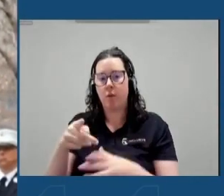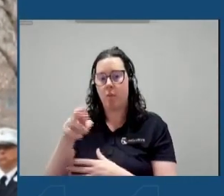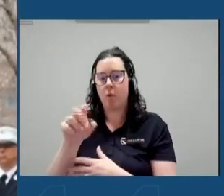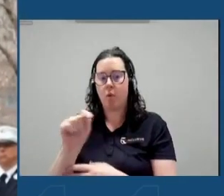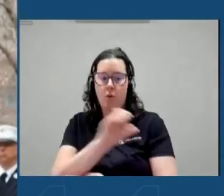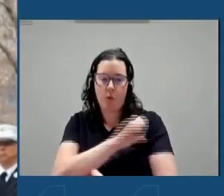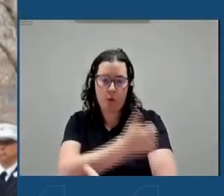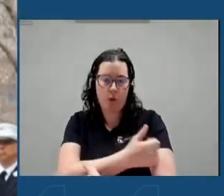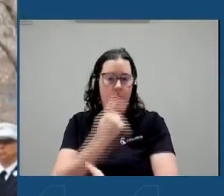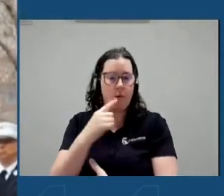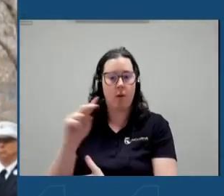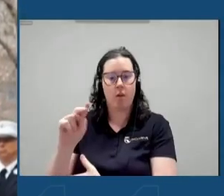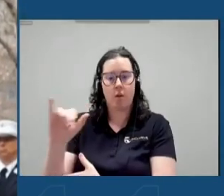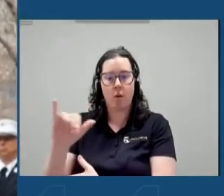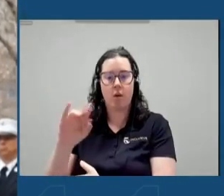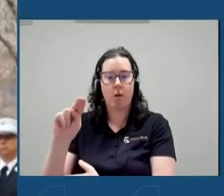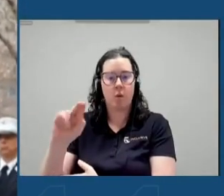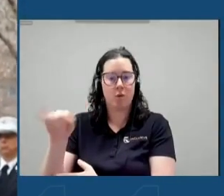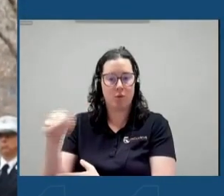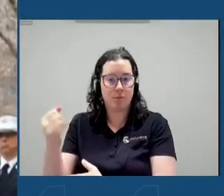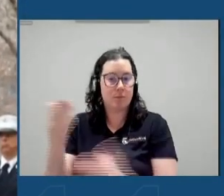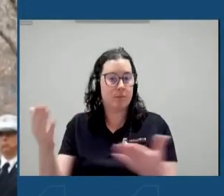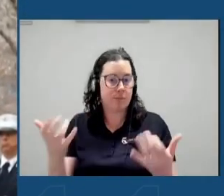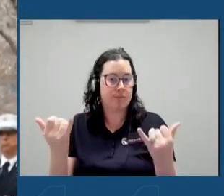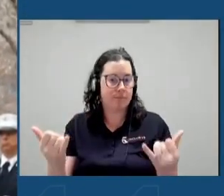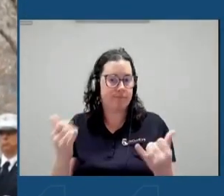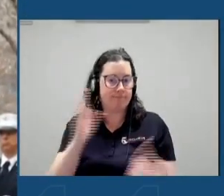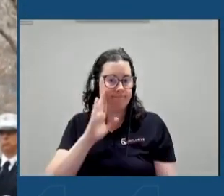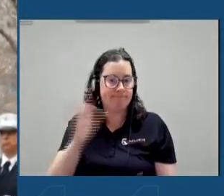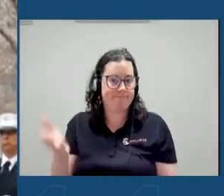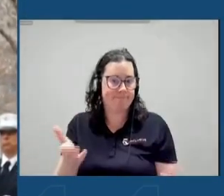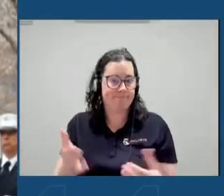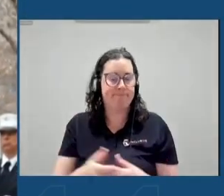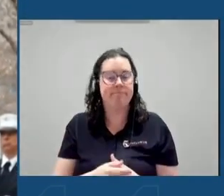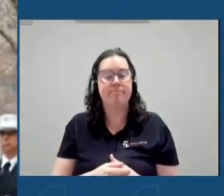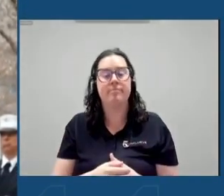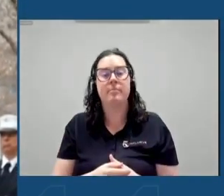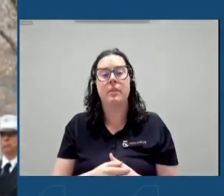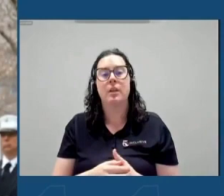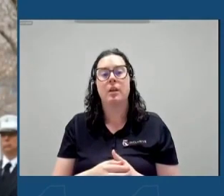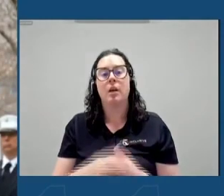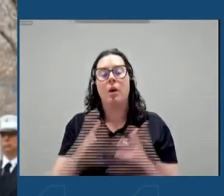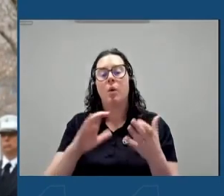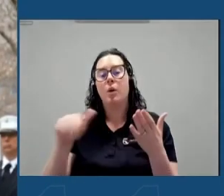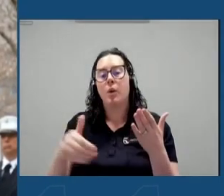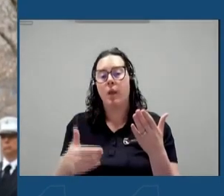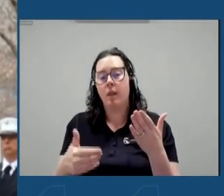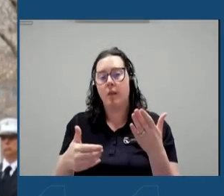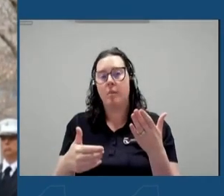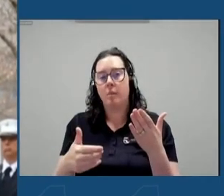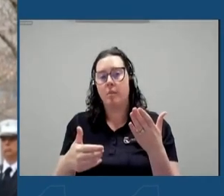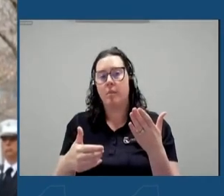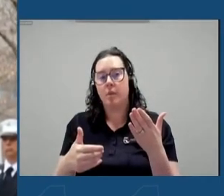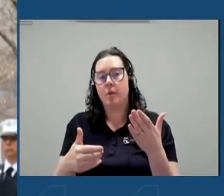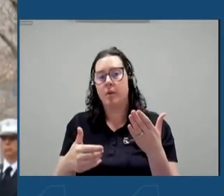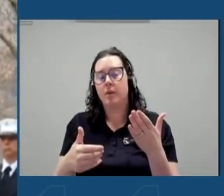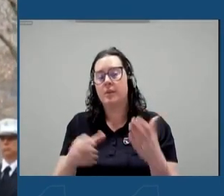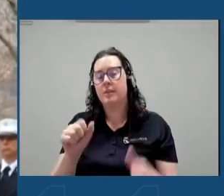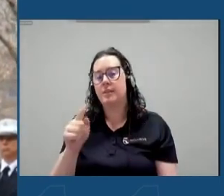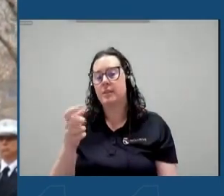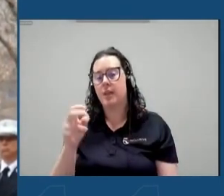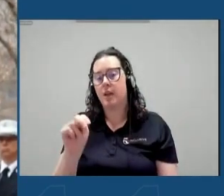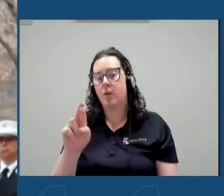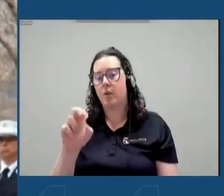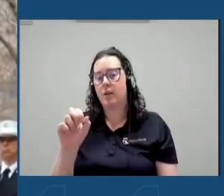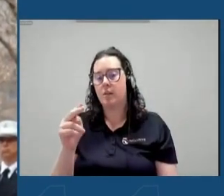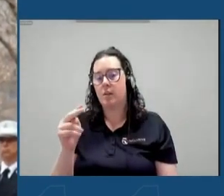and New Jersey, who is here today as well. I'd like to welcome and invite Stan Brezanoff, who was serving as